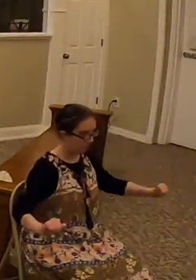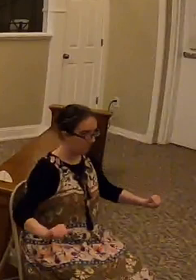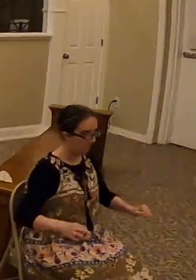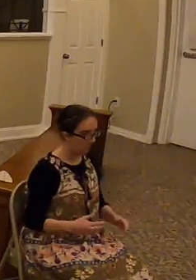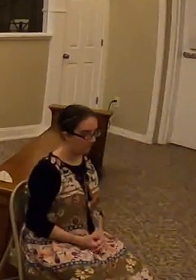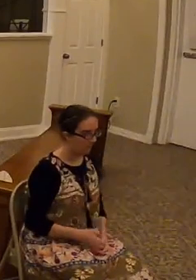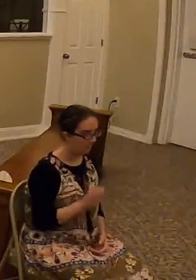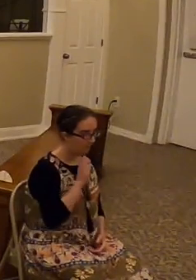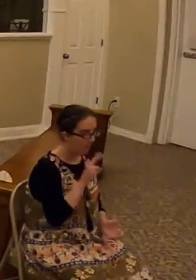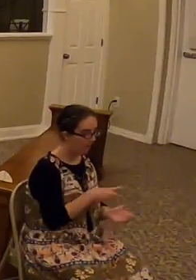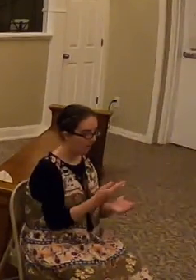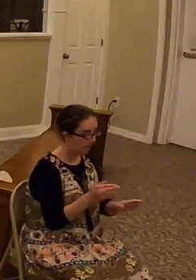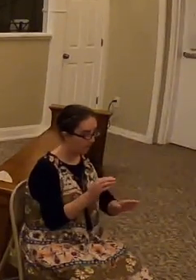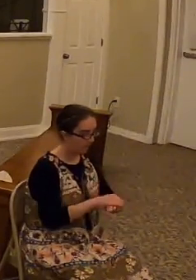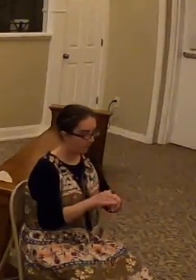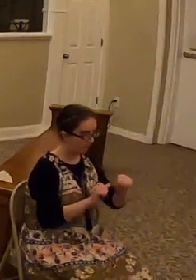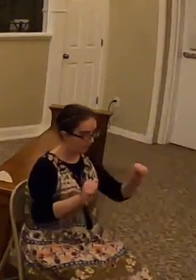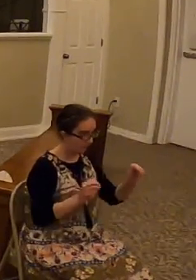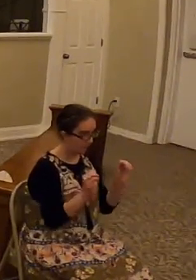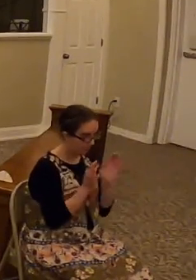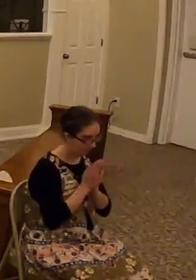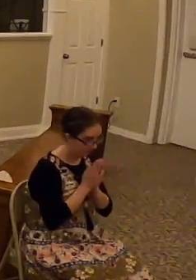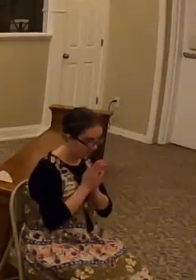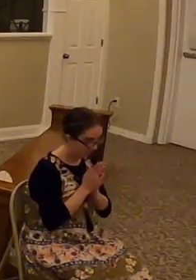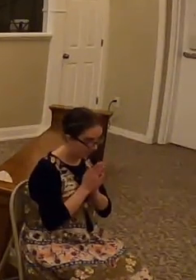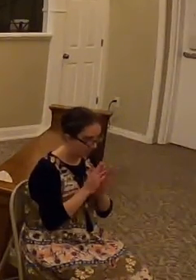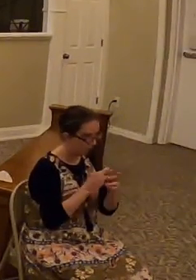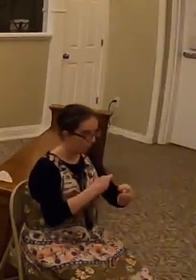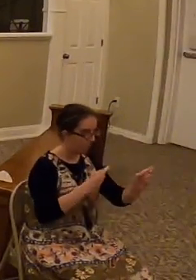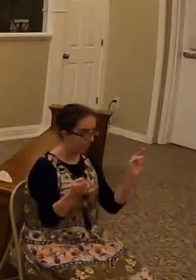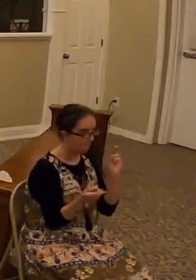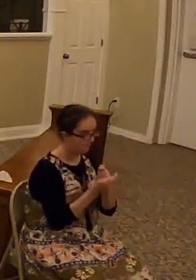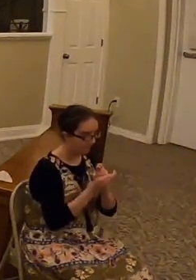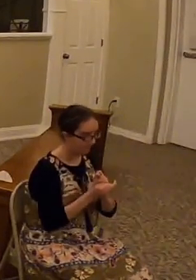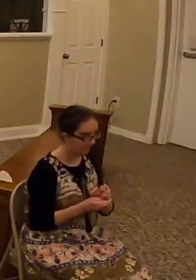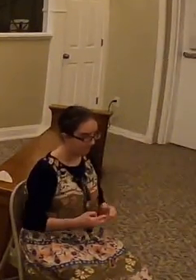brother. Now, she fell on the altar. They prayed with her, and she repented.